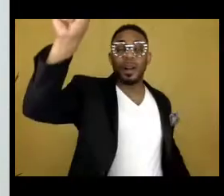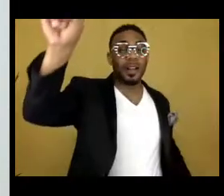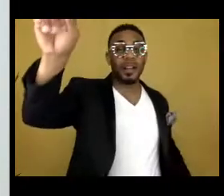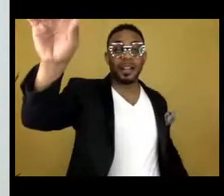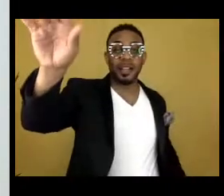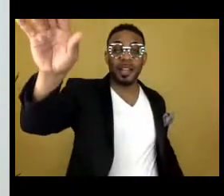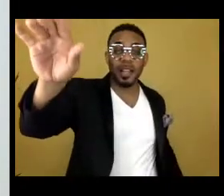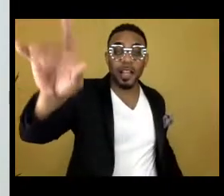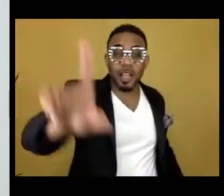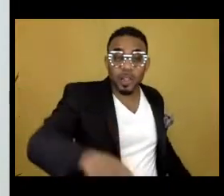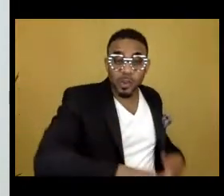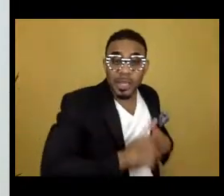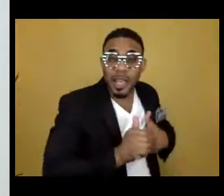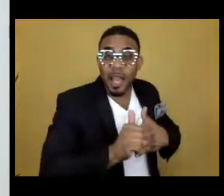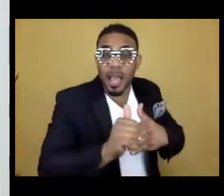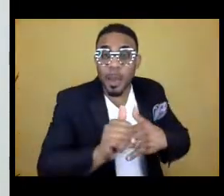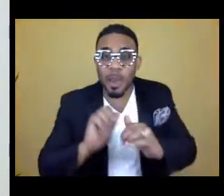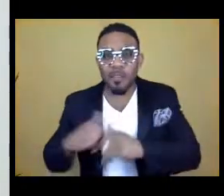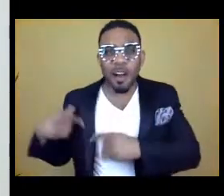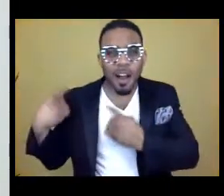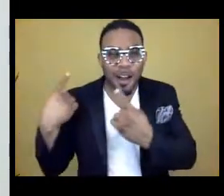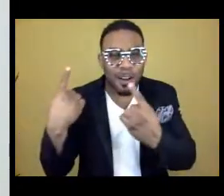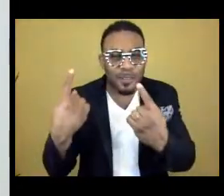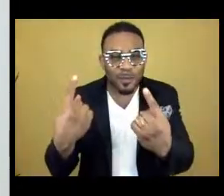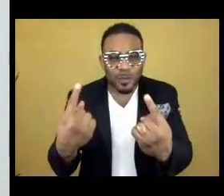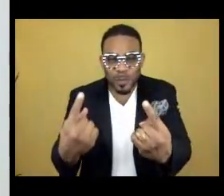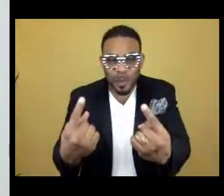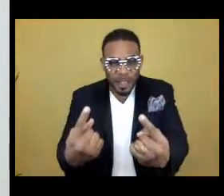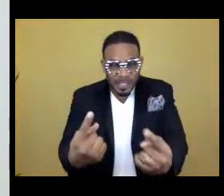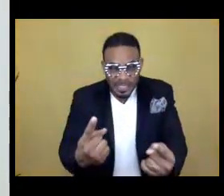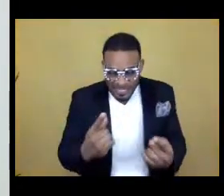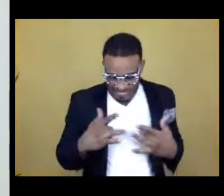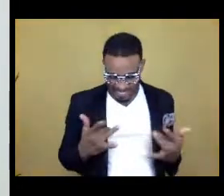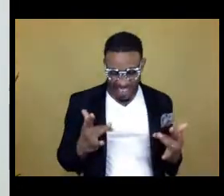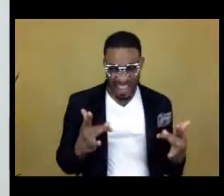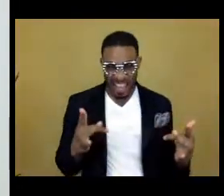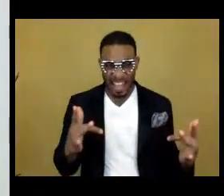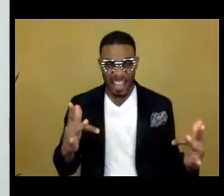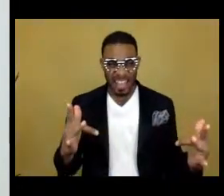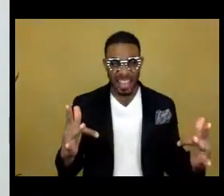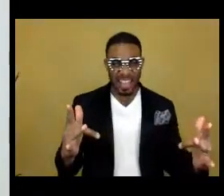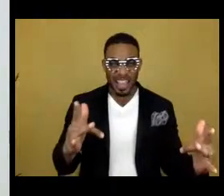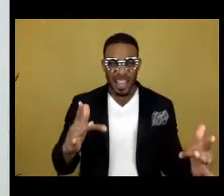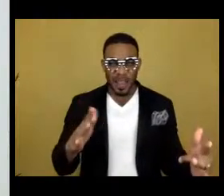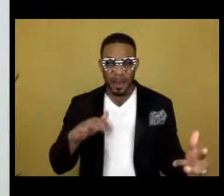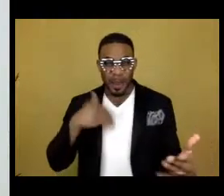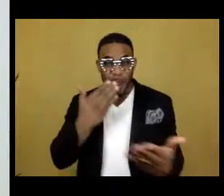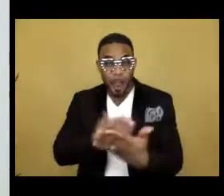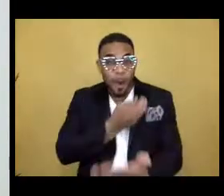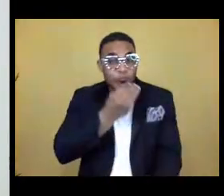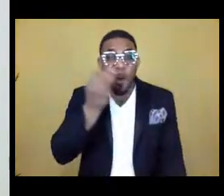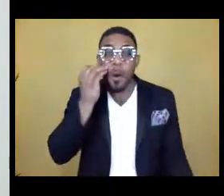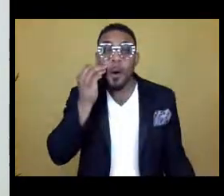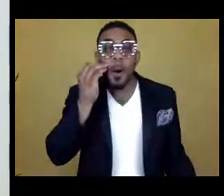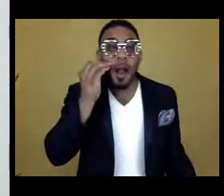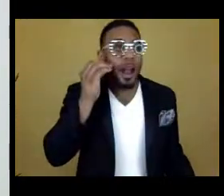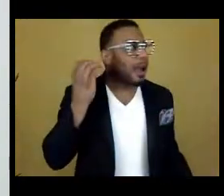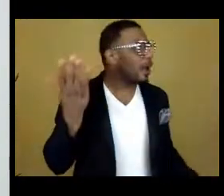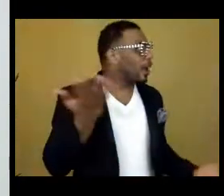to guide me far and shine me home